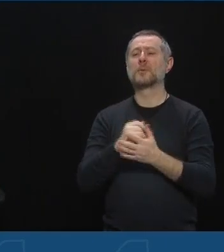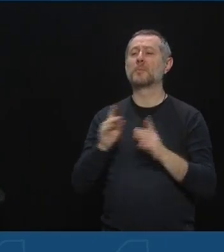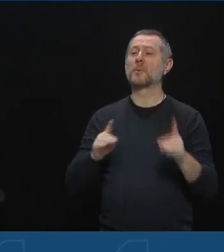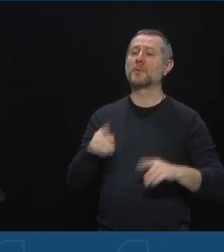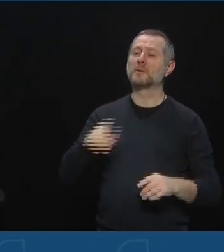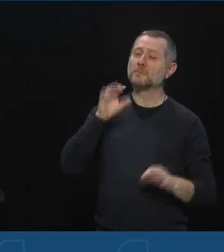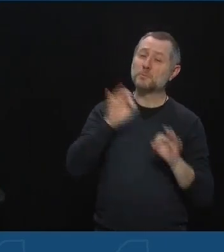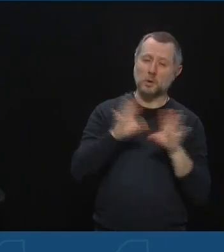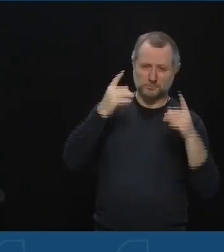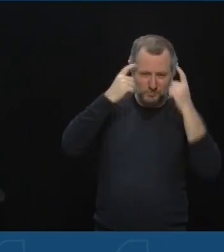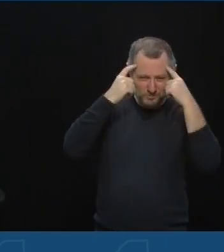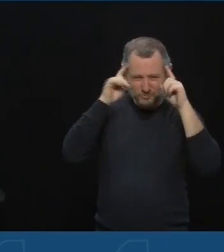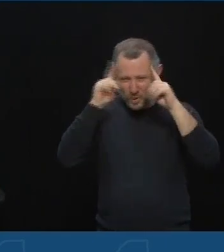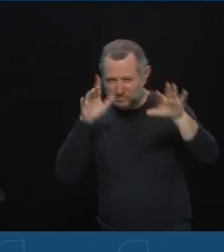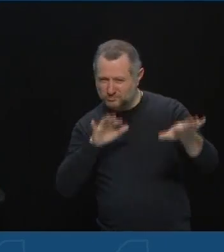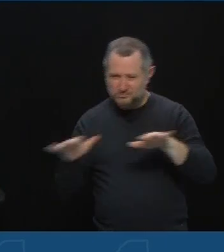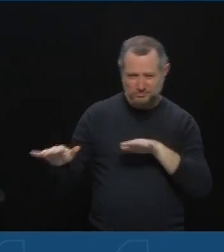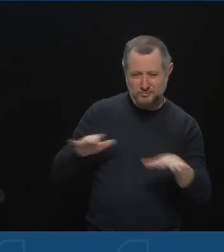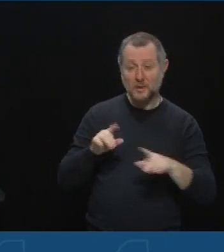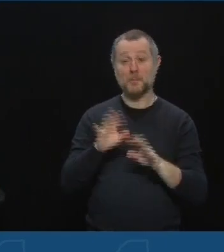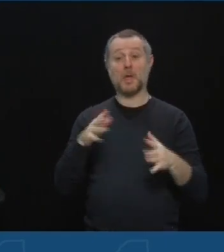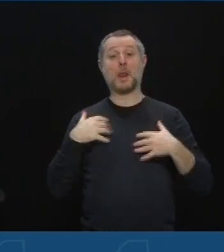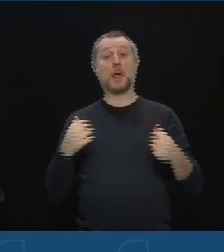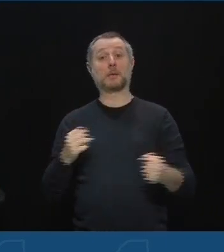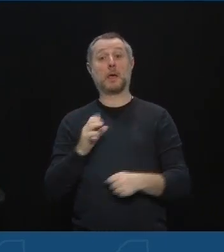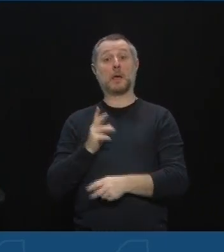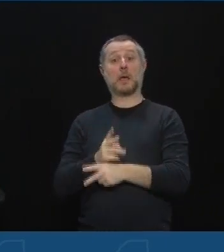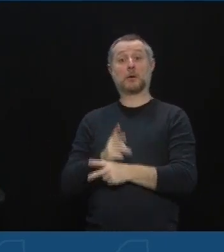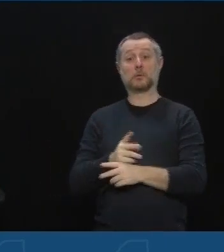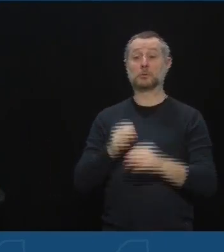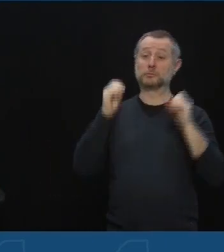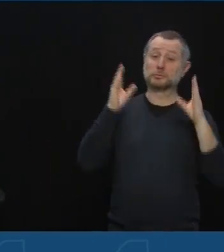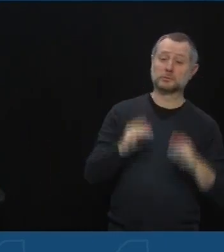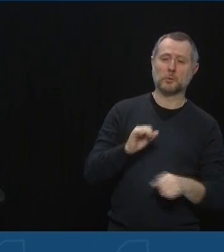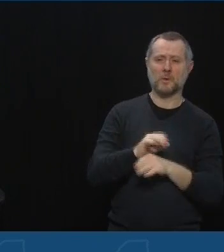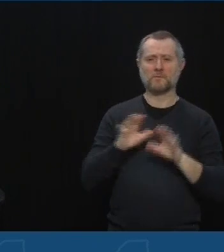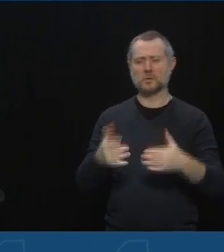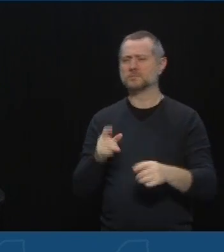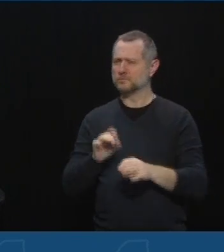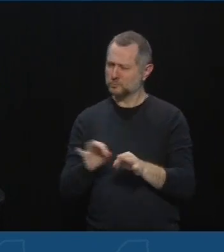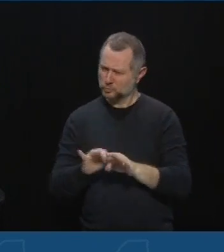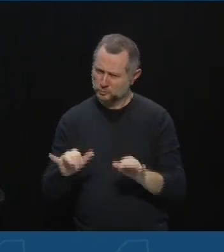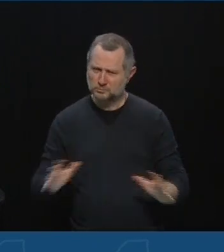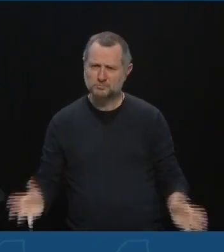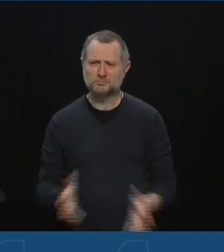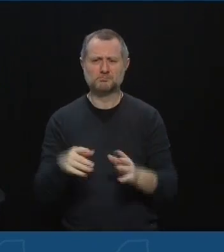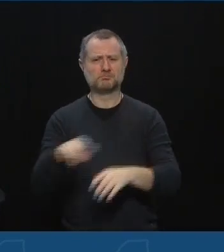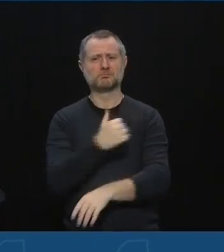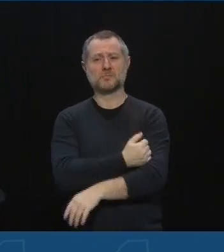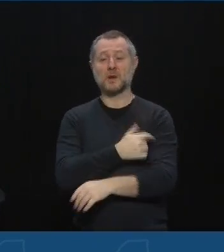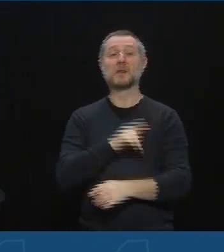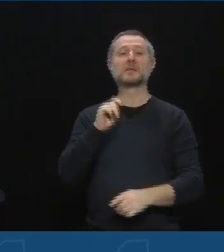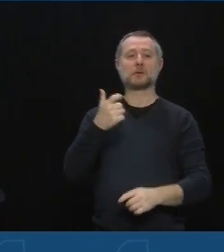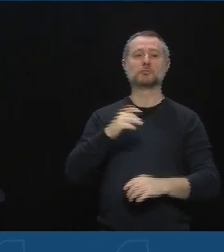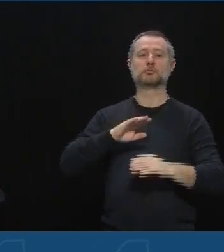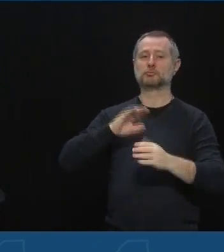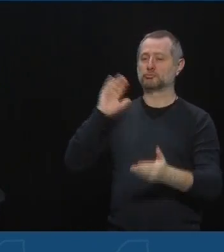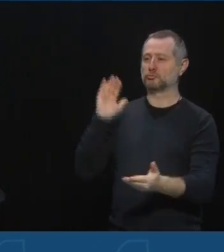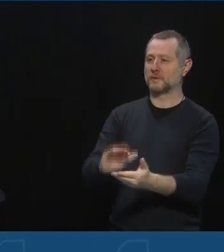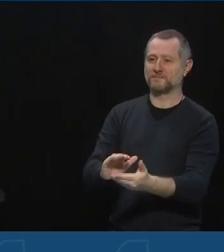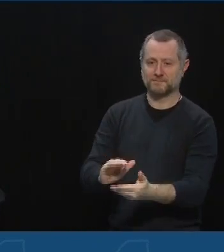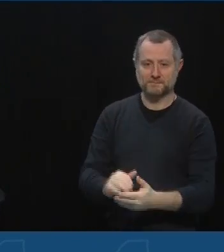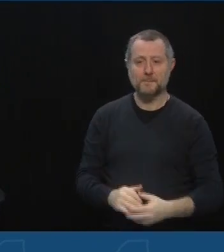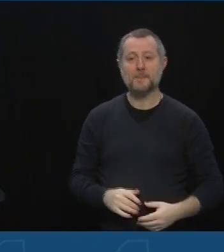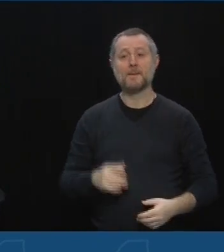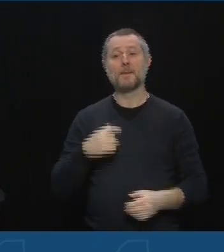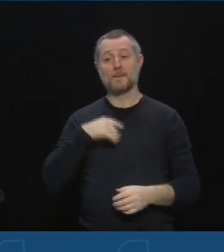We also have to rebuild our healthcare and teacher workforces, as I will talk about in a couple minutes. Tax relief, my God, just when you think you're getting above